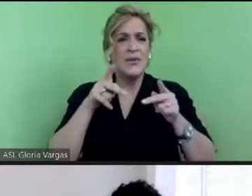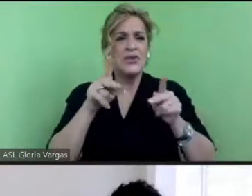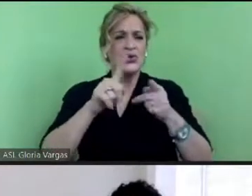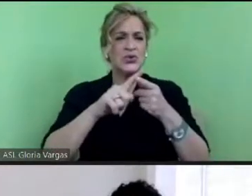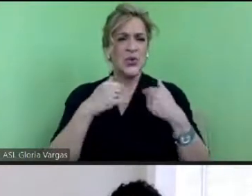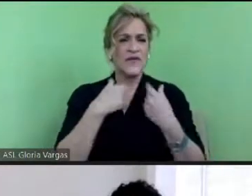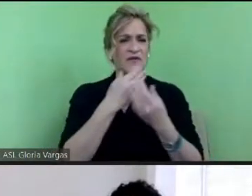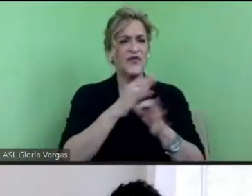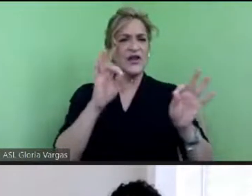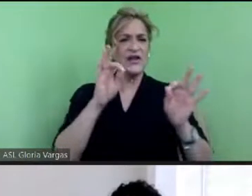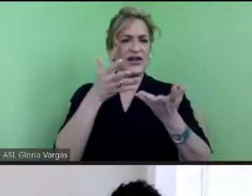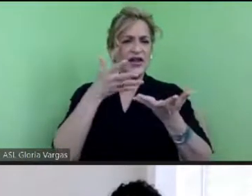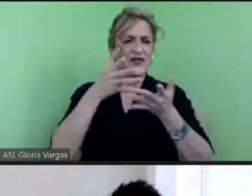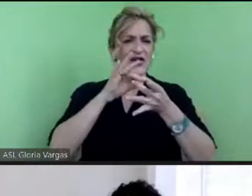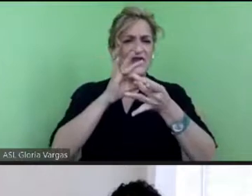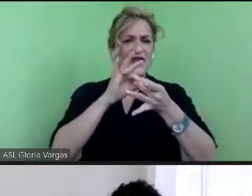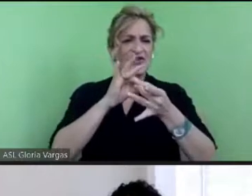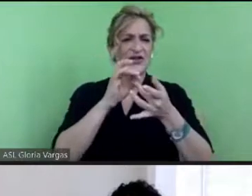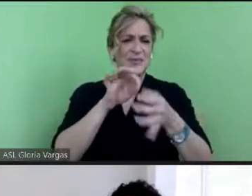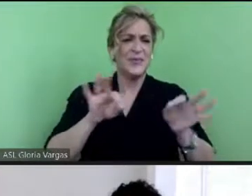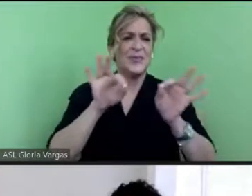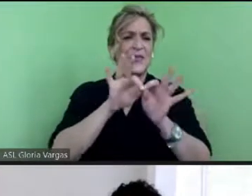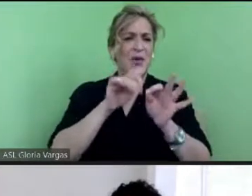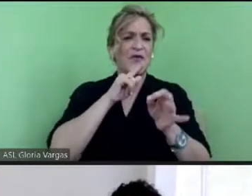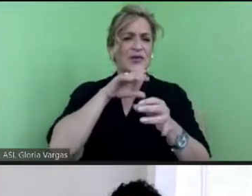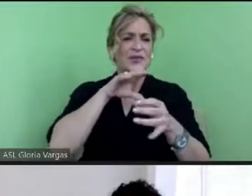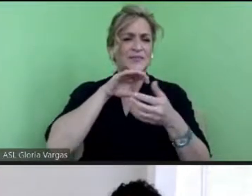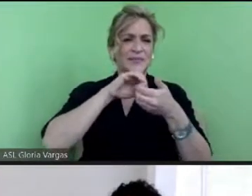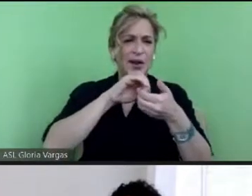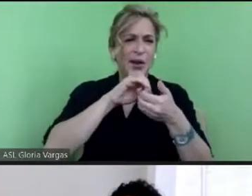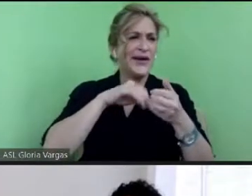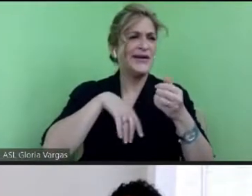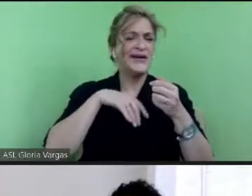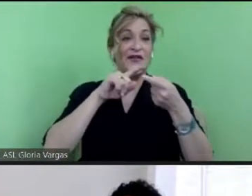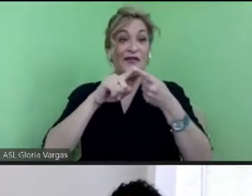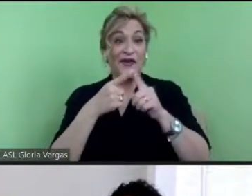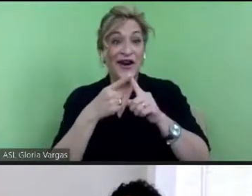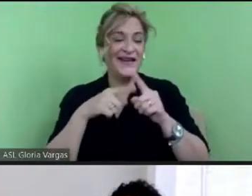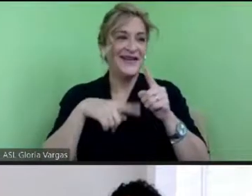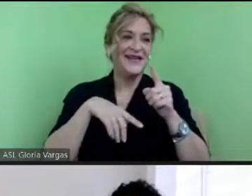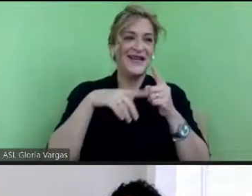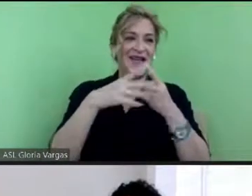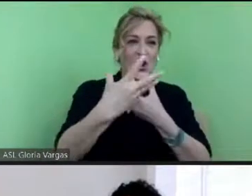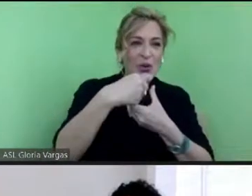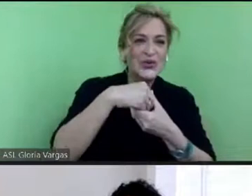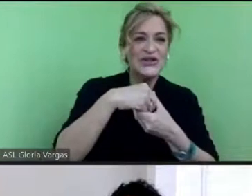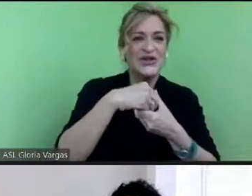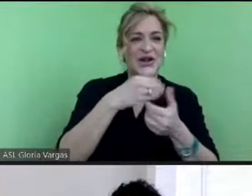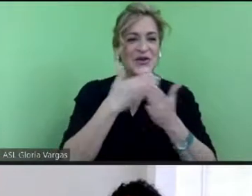lead to belonging. That belonging leads to friendships. The friendships lead to inclusion and the good